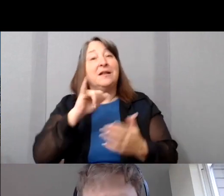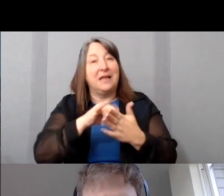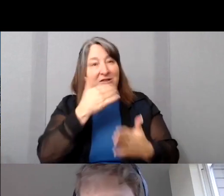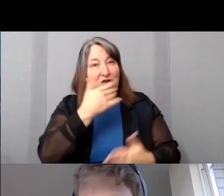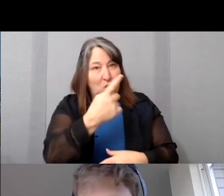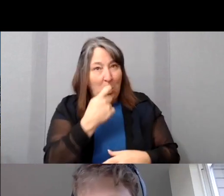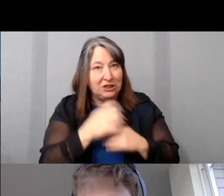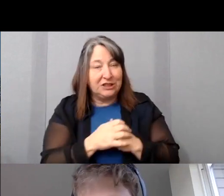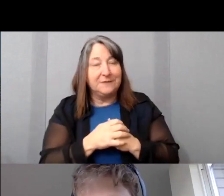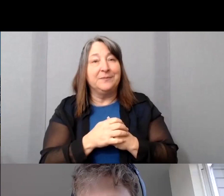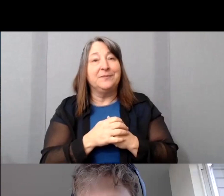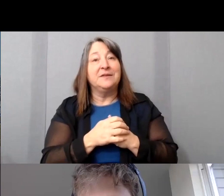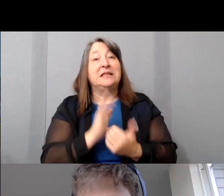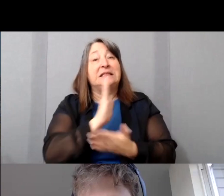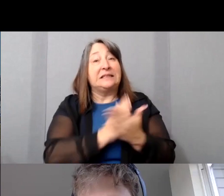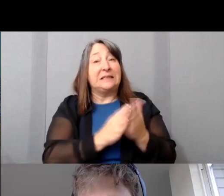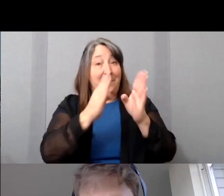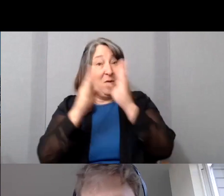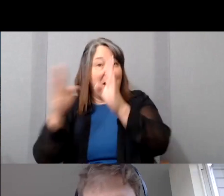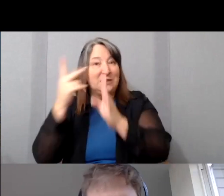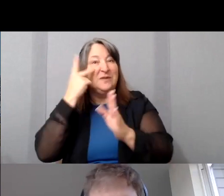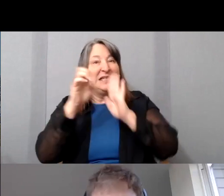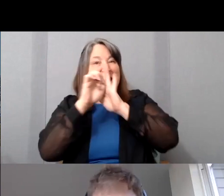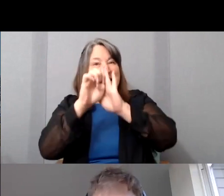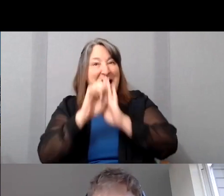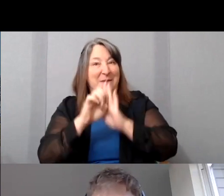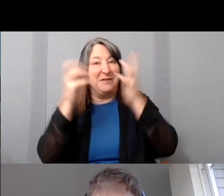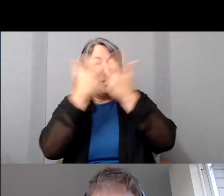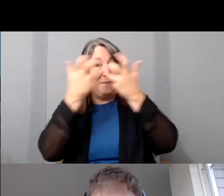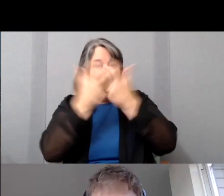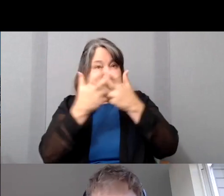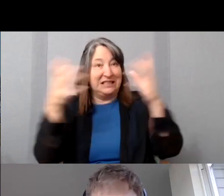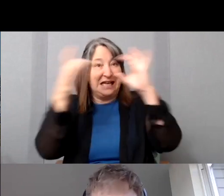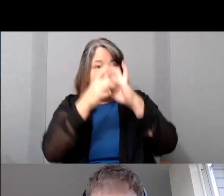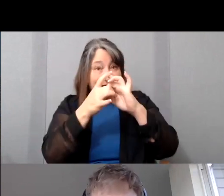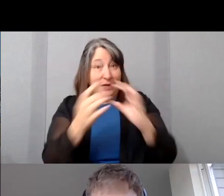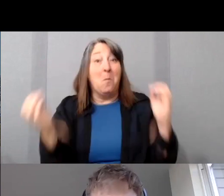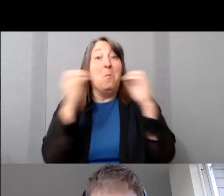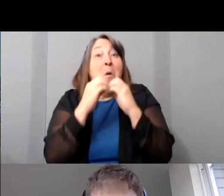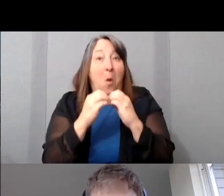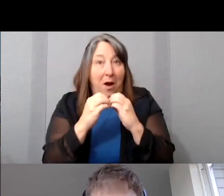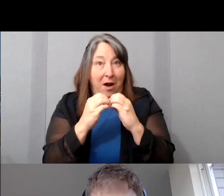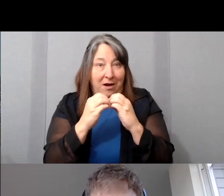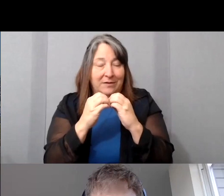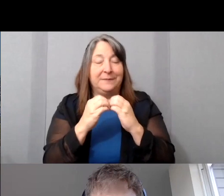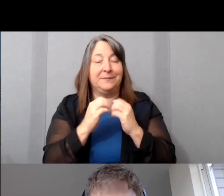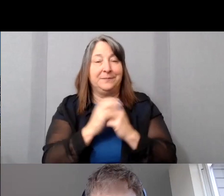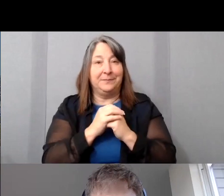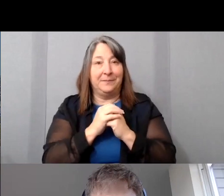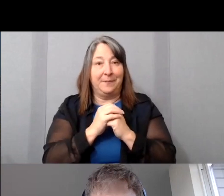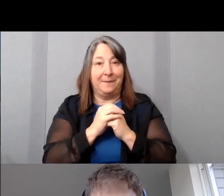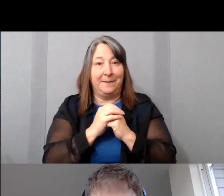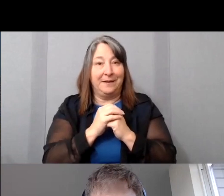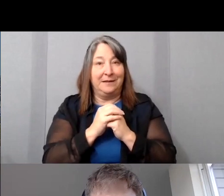So in some ways, we've seen examples of matches being connecting even more. And I think just there's